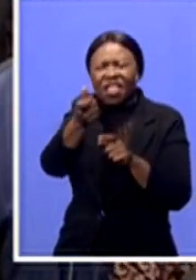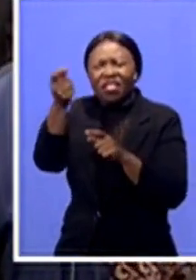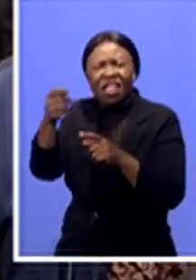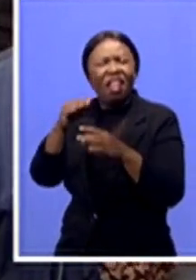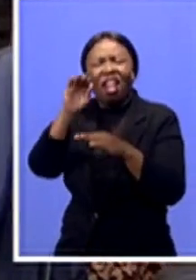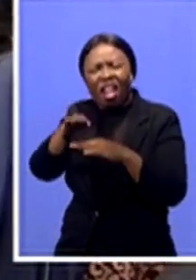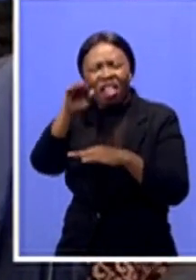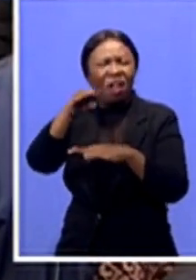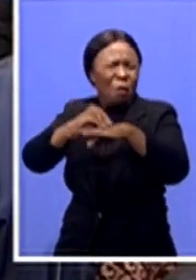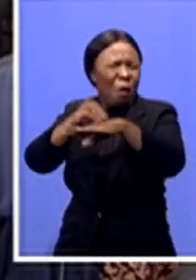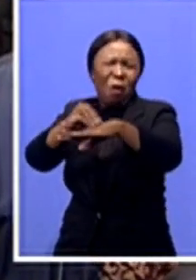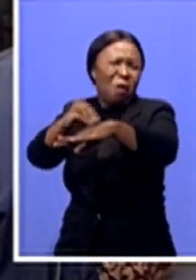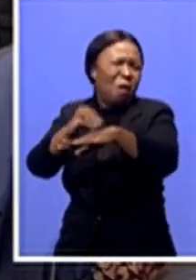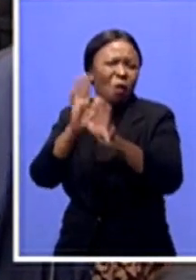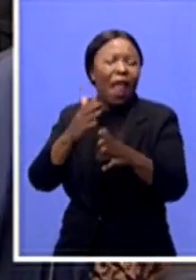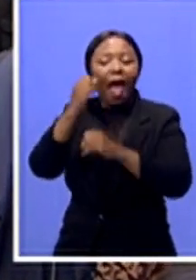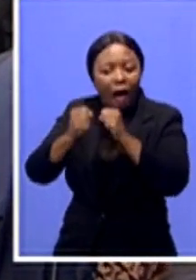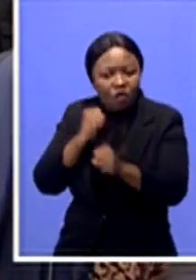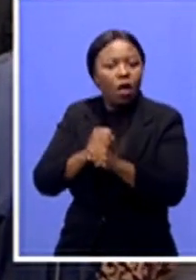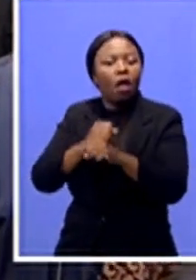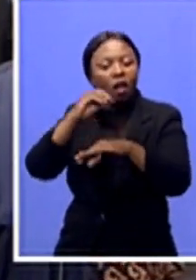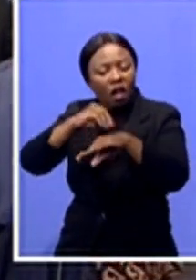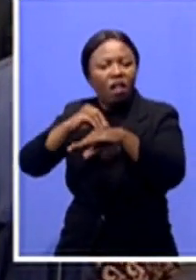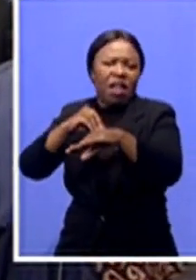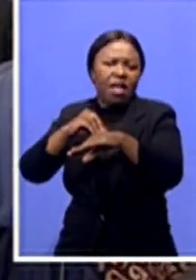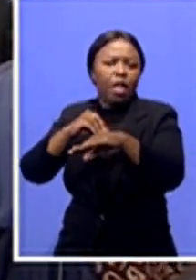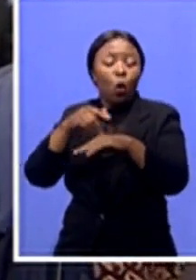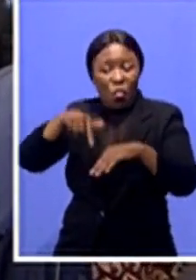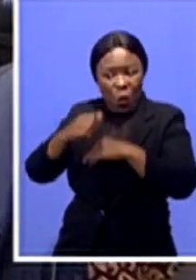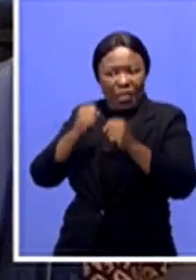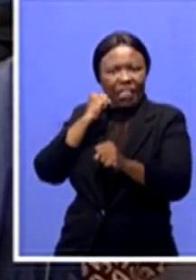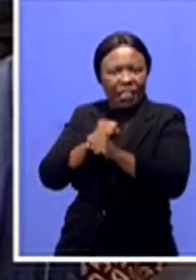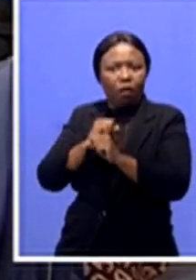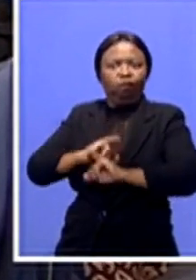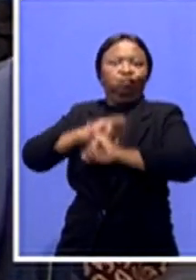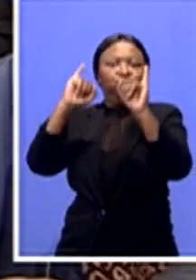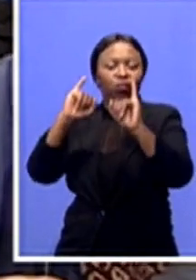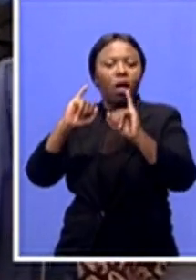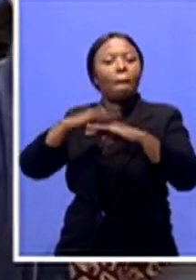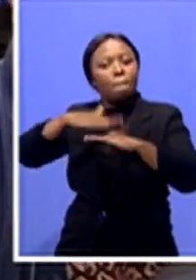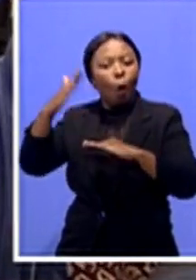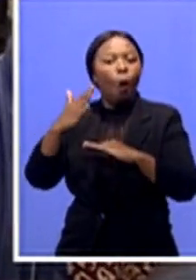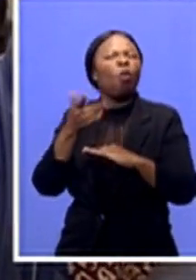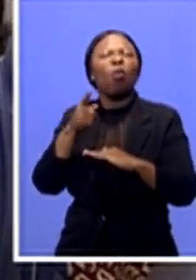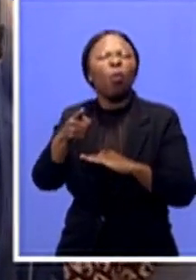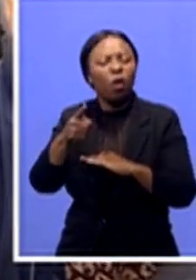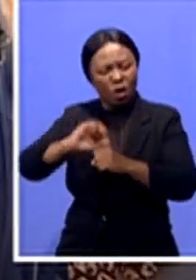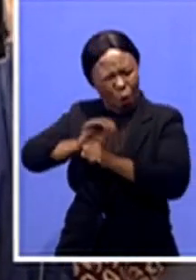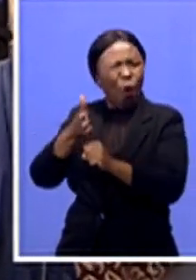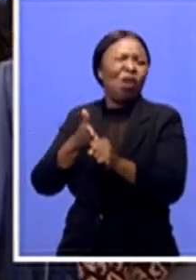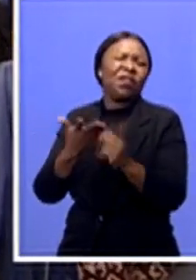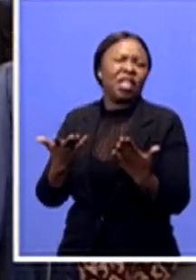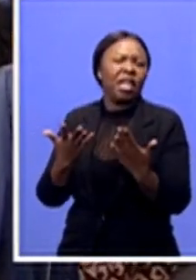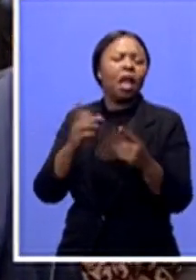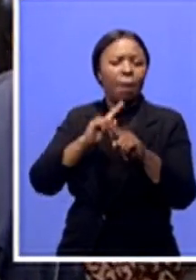and this year they were exacerbated by COVID-19. So we've taken it in our stride, we've